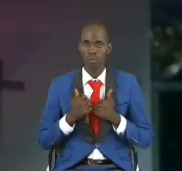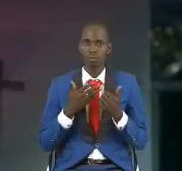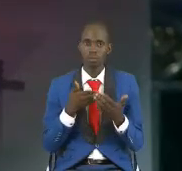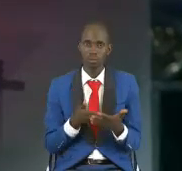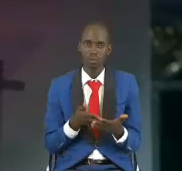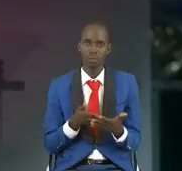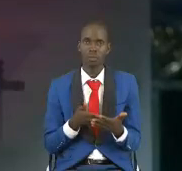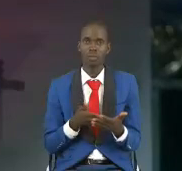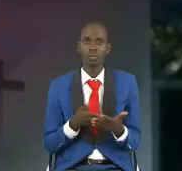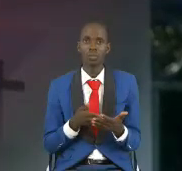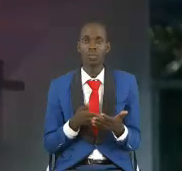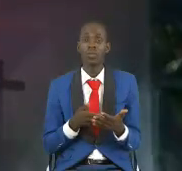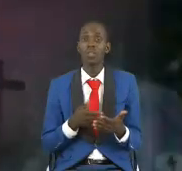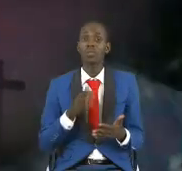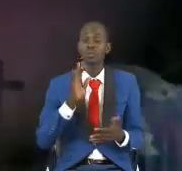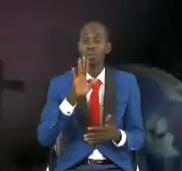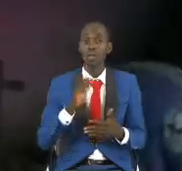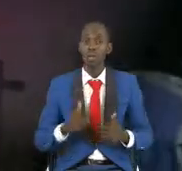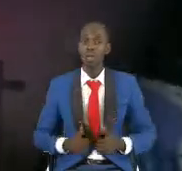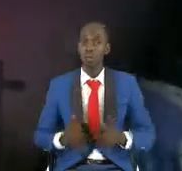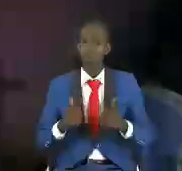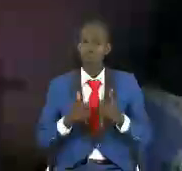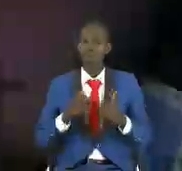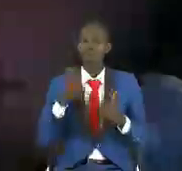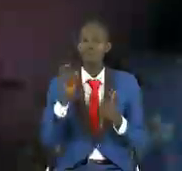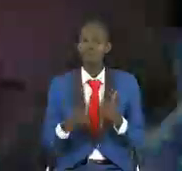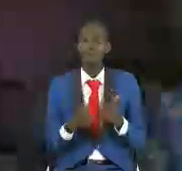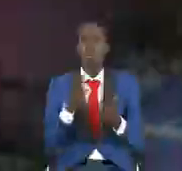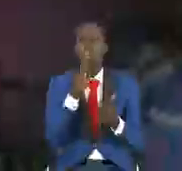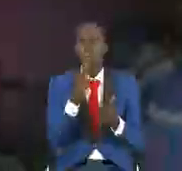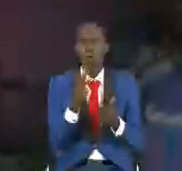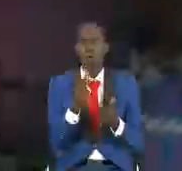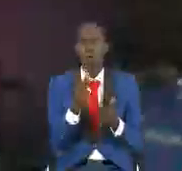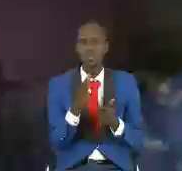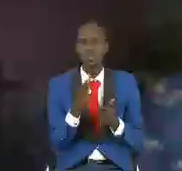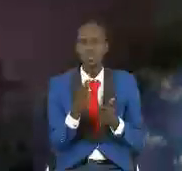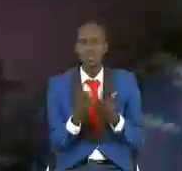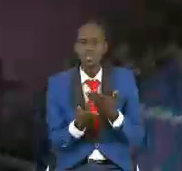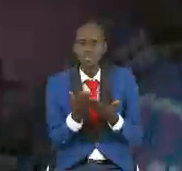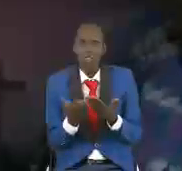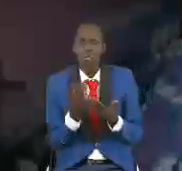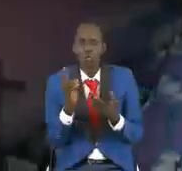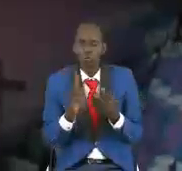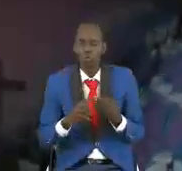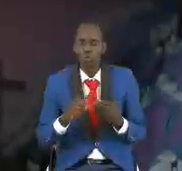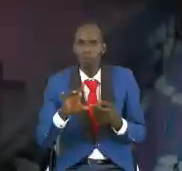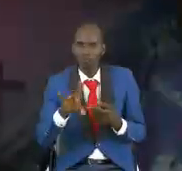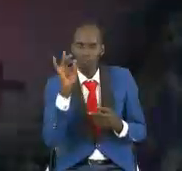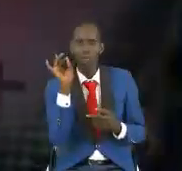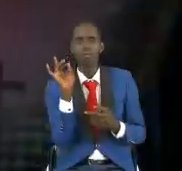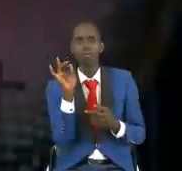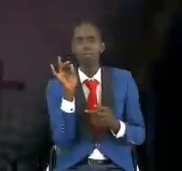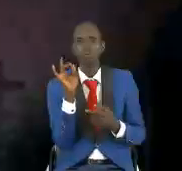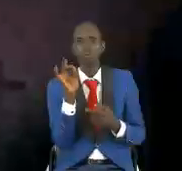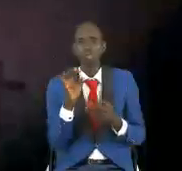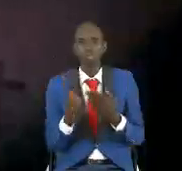Their address should be what people know about around you, your